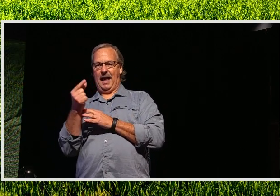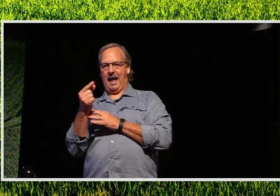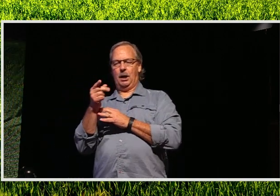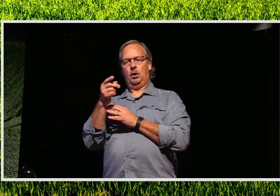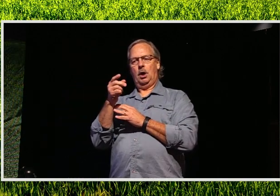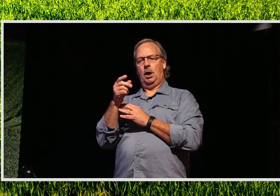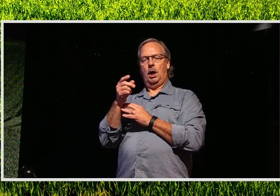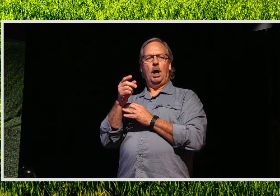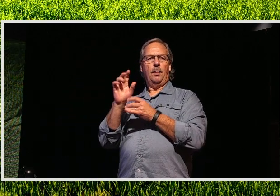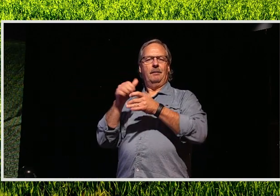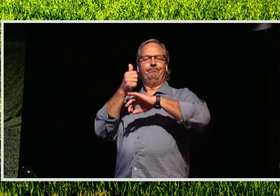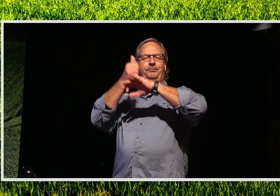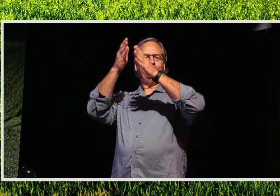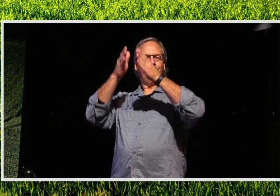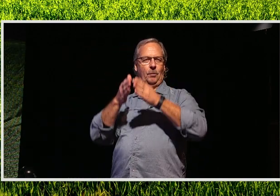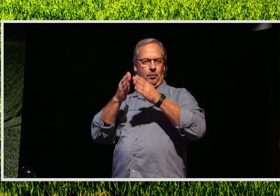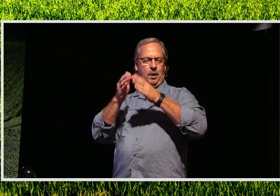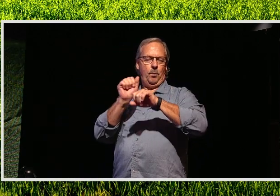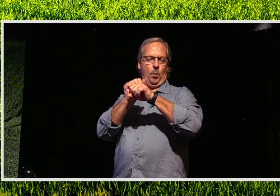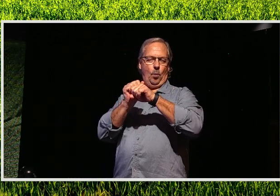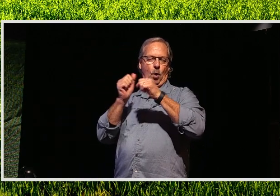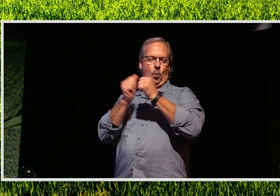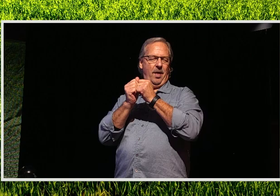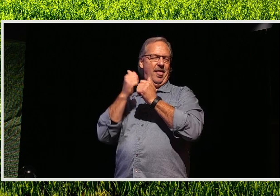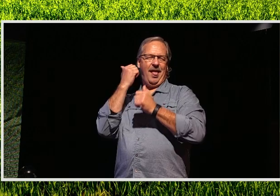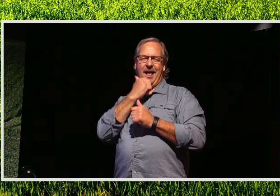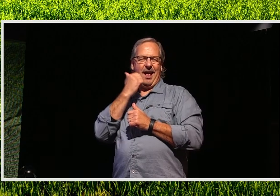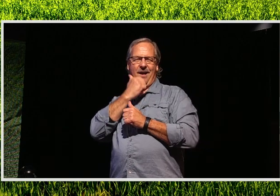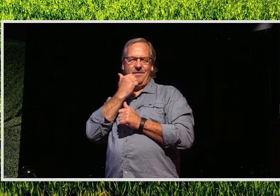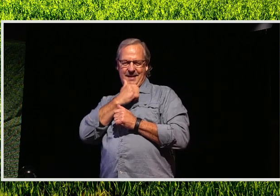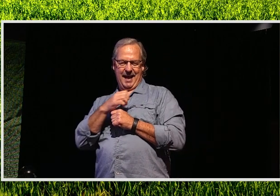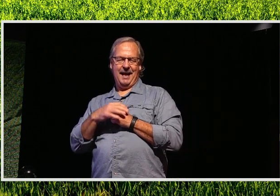agripreneurs that we work with every day.